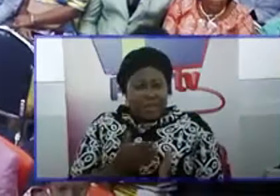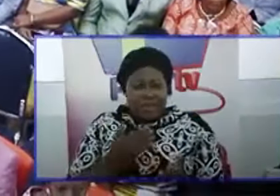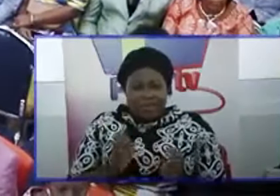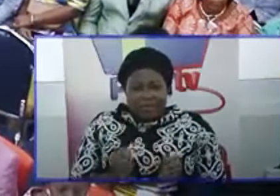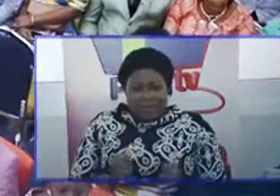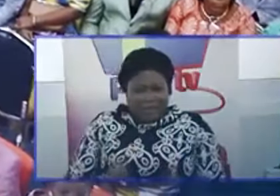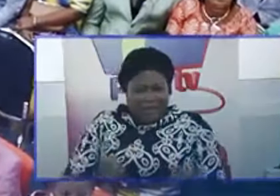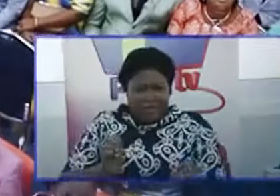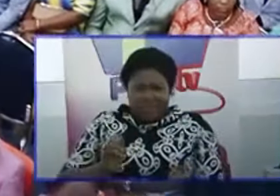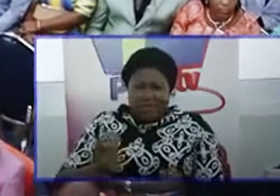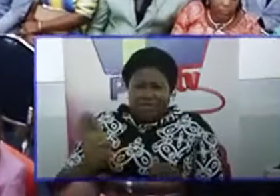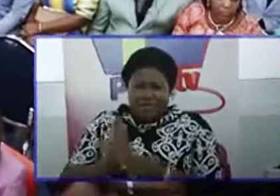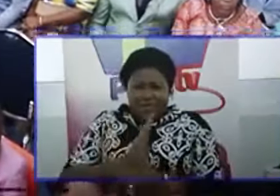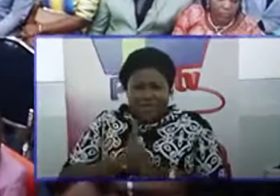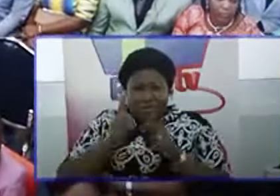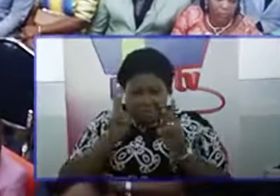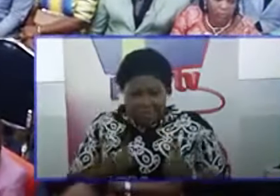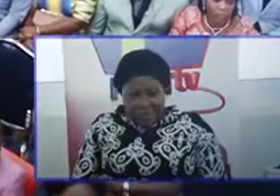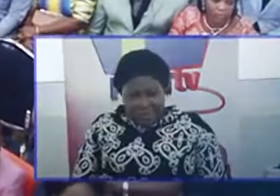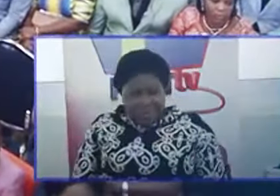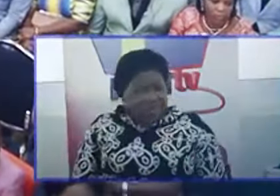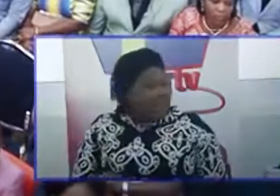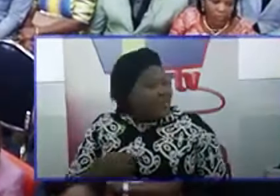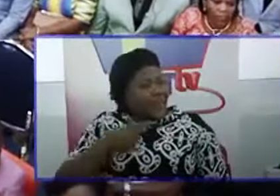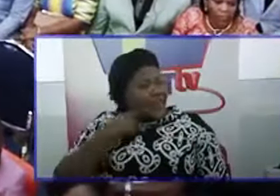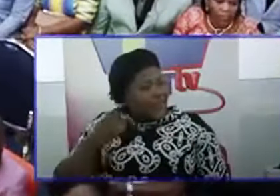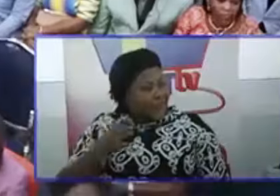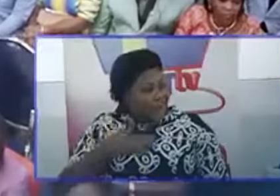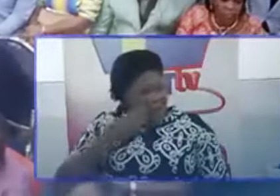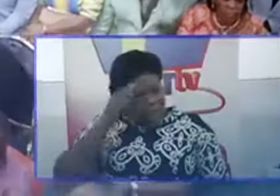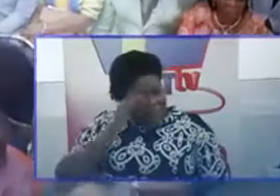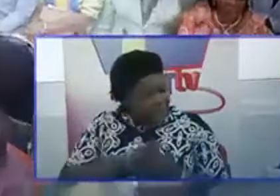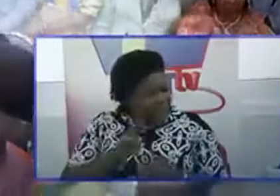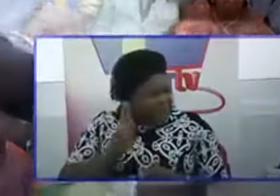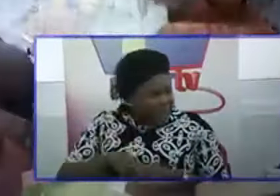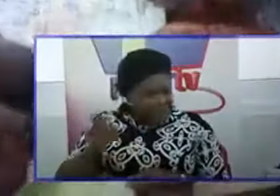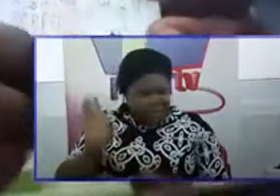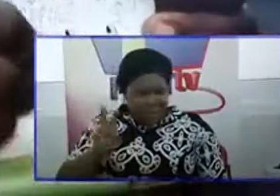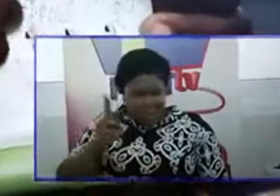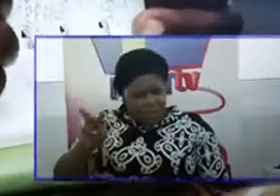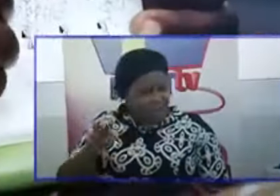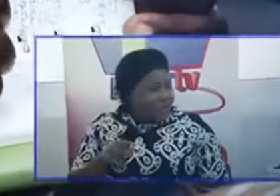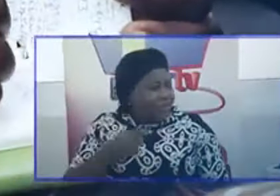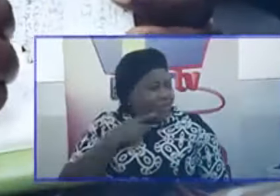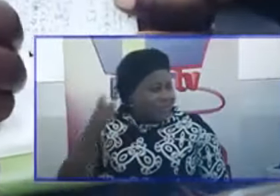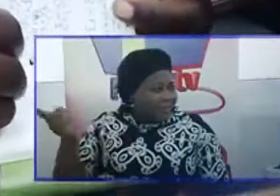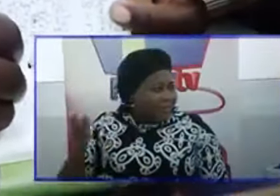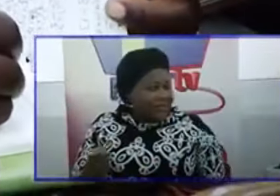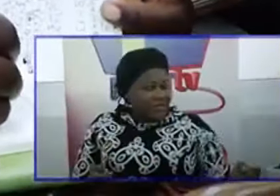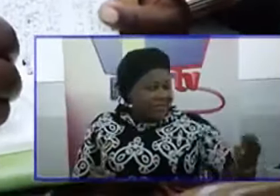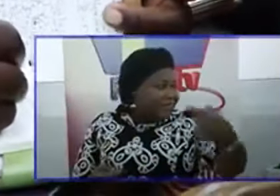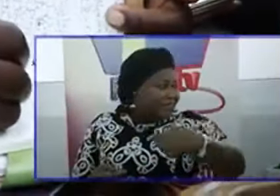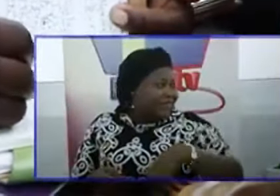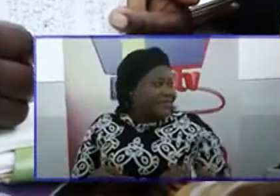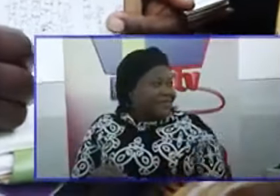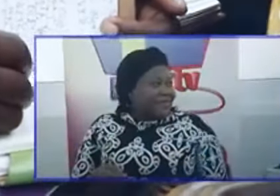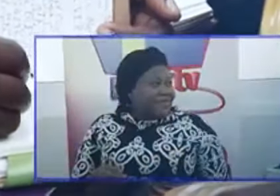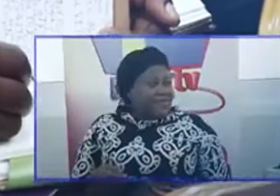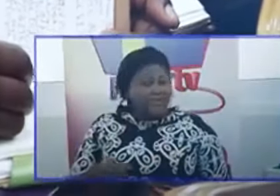both money and ability. You may have ability without